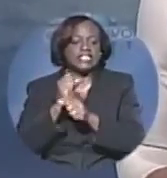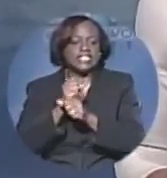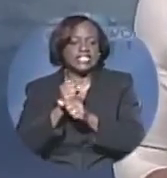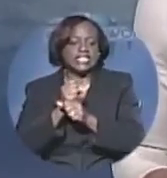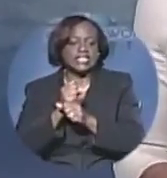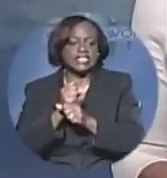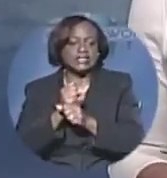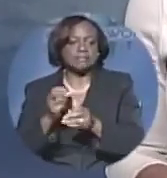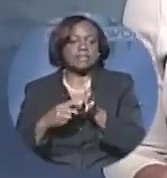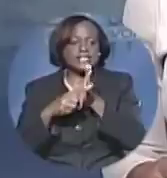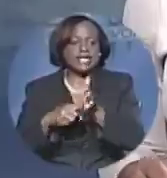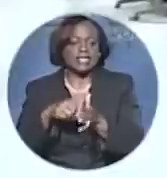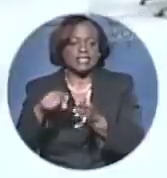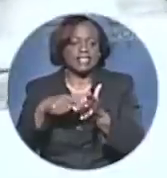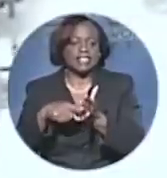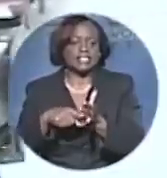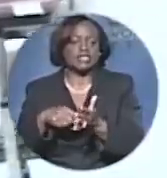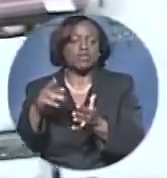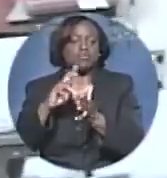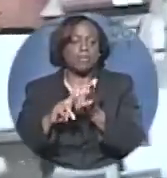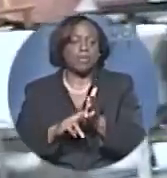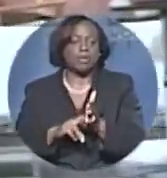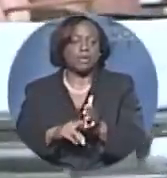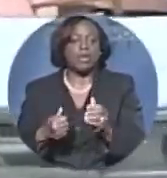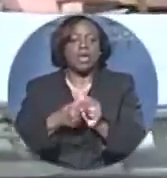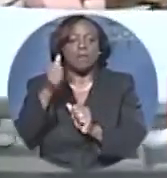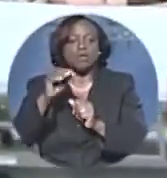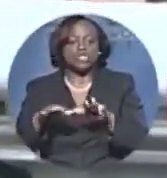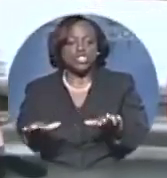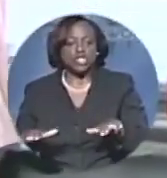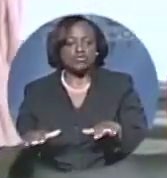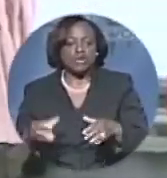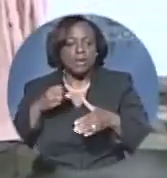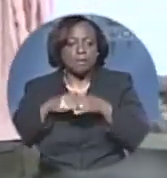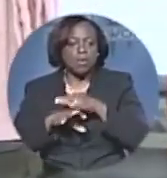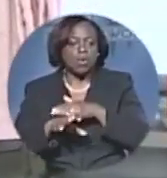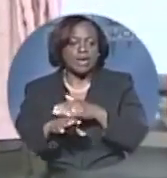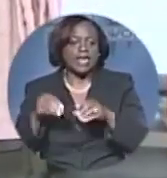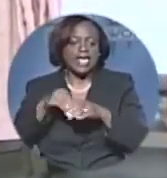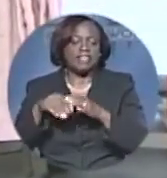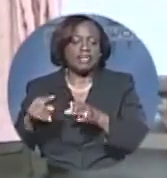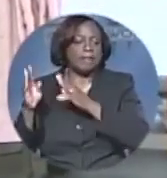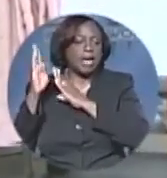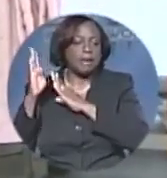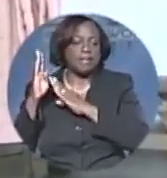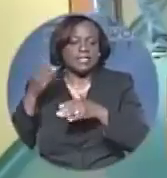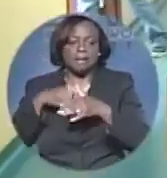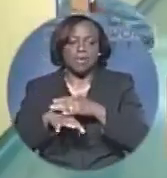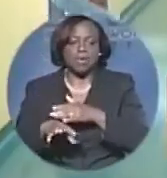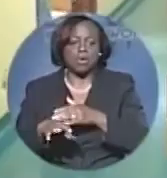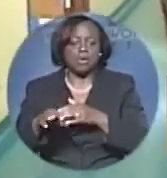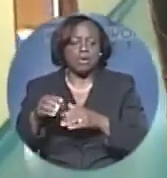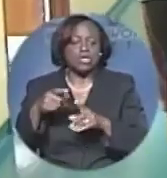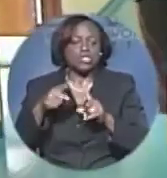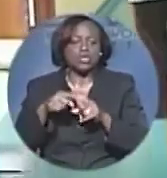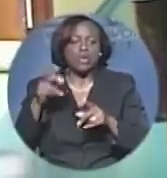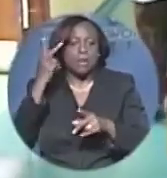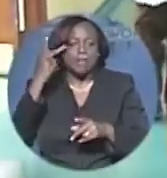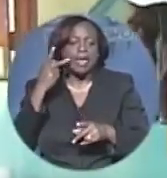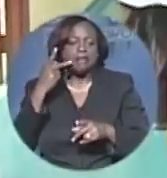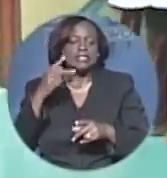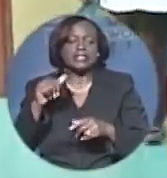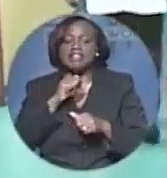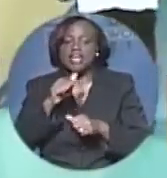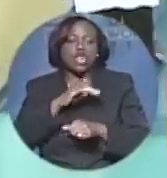Clint Watson. Most children born in the Bahamas are to unmarried women. That remains the case for the past 40 years, and the first ever